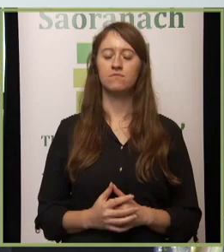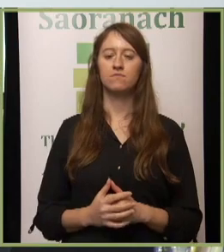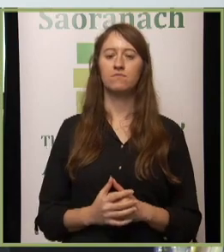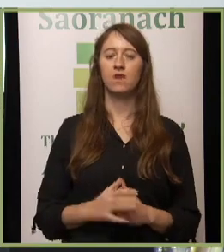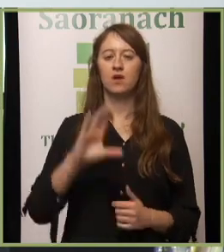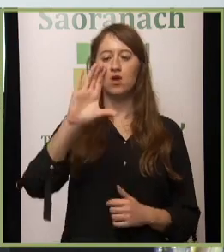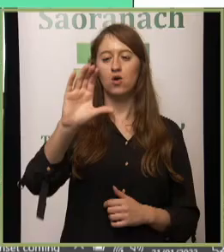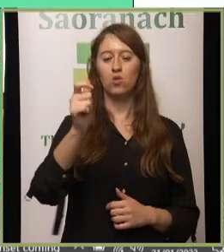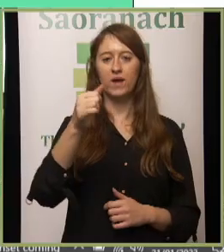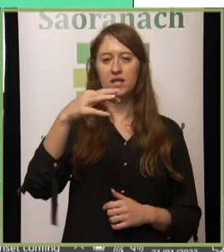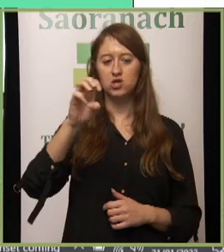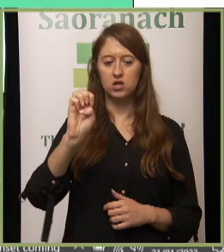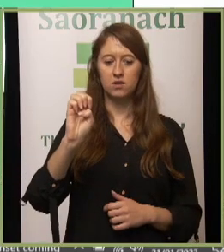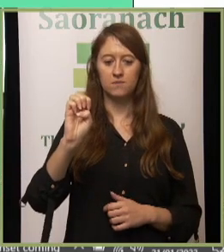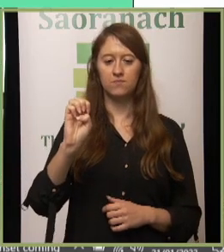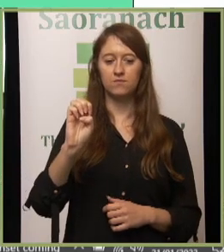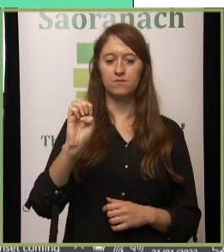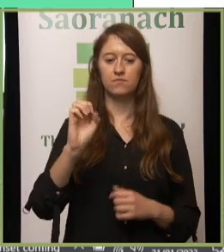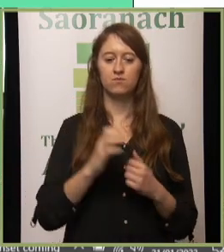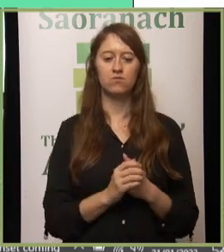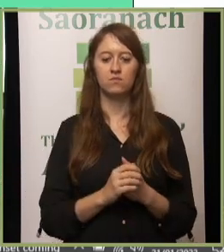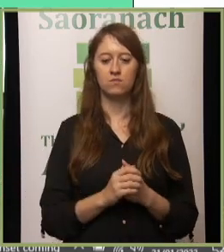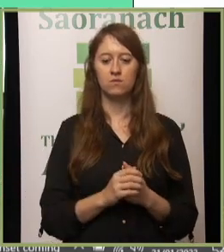Quilcha, there we are. So,